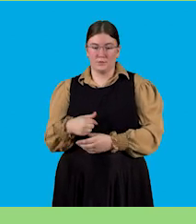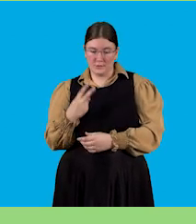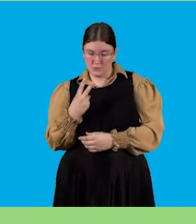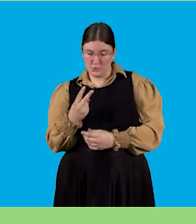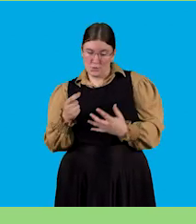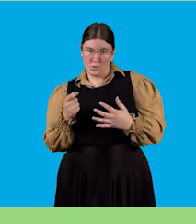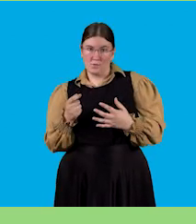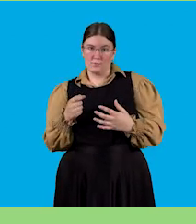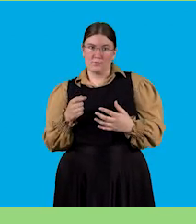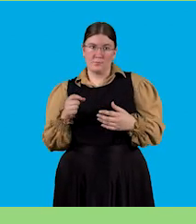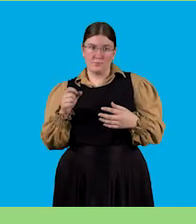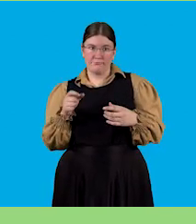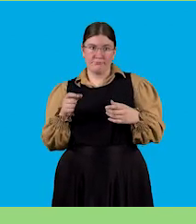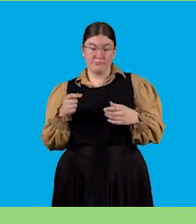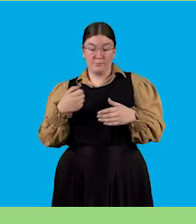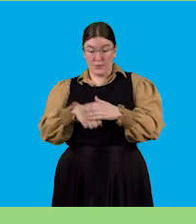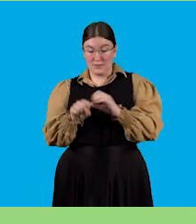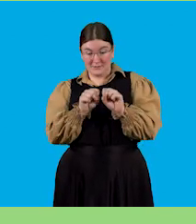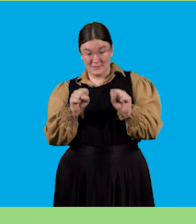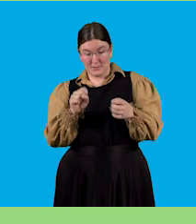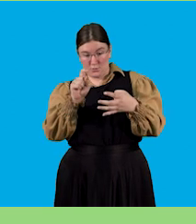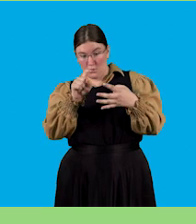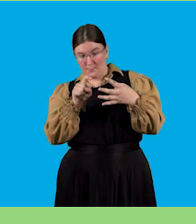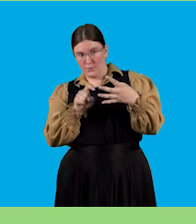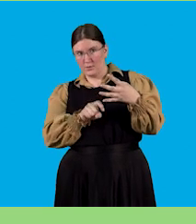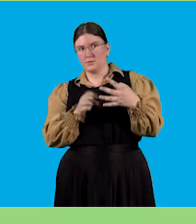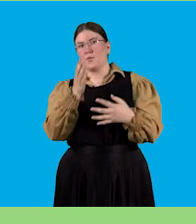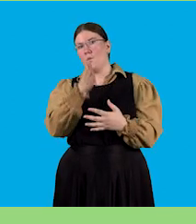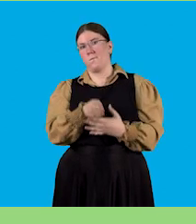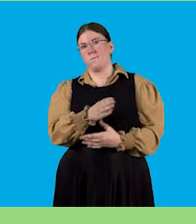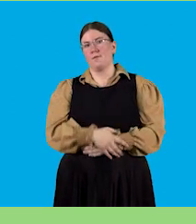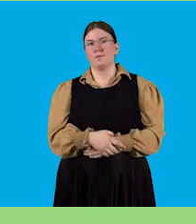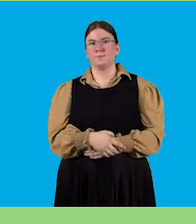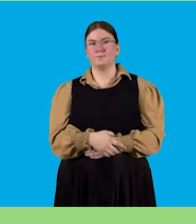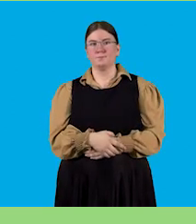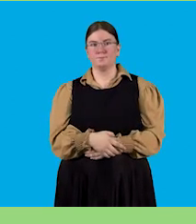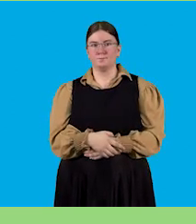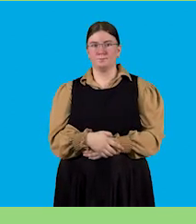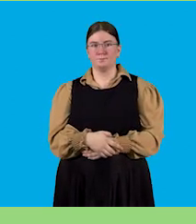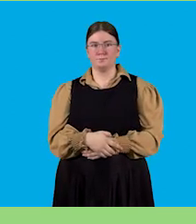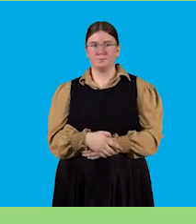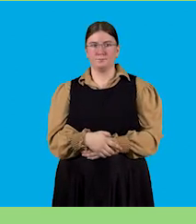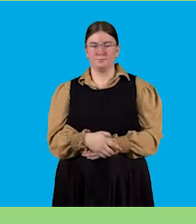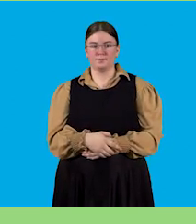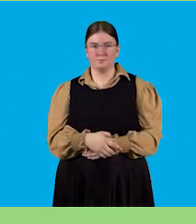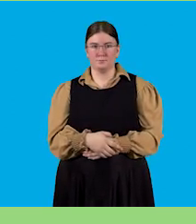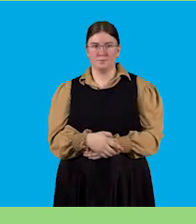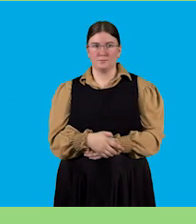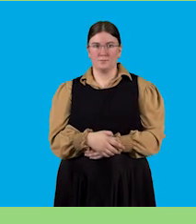at the component that is part of the reproductive system.